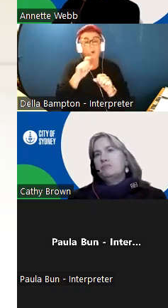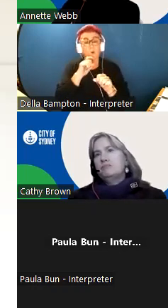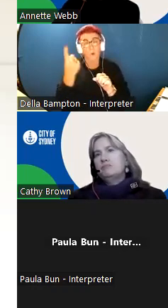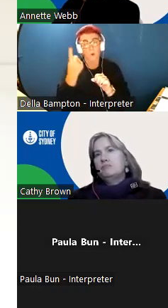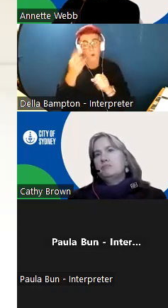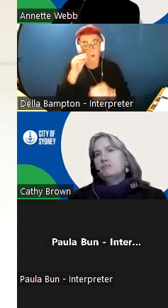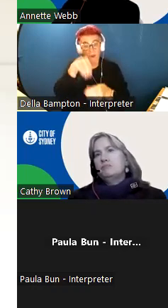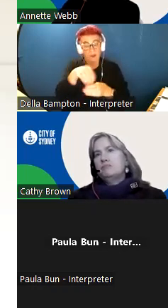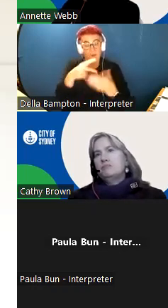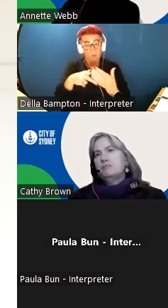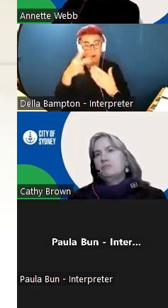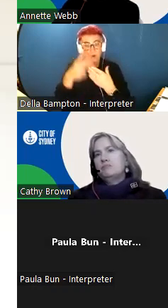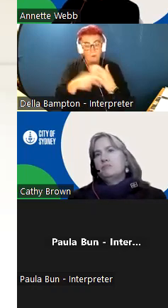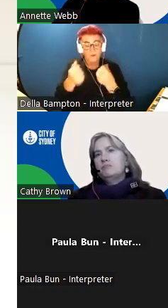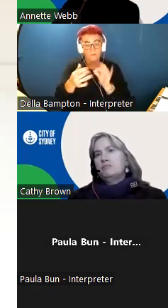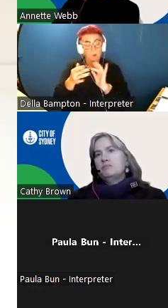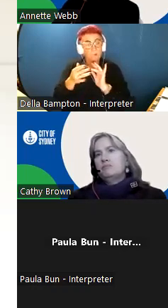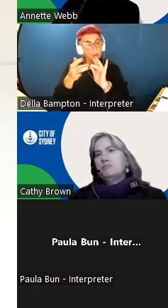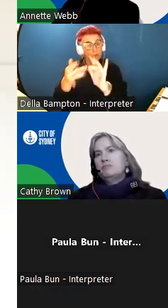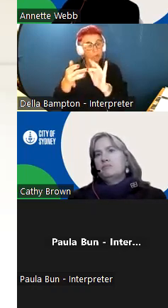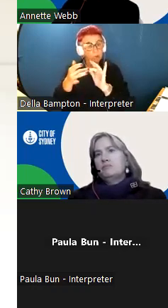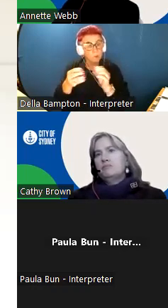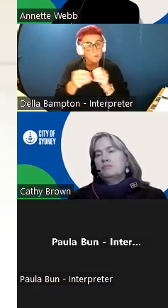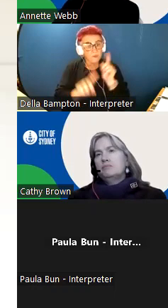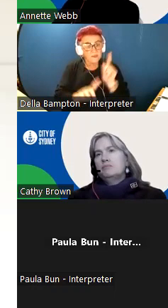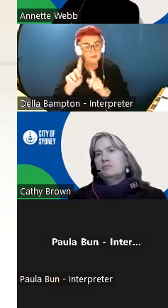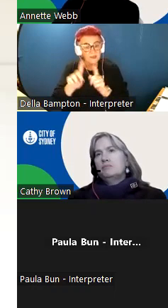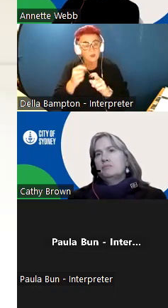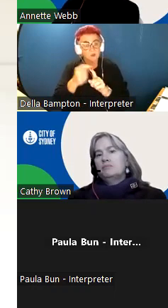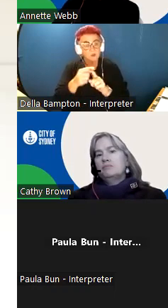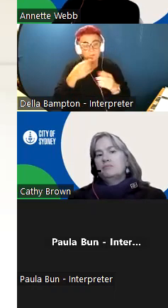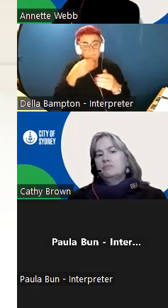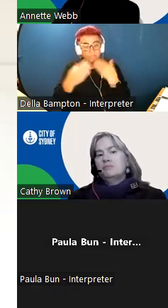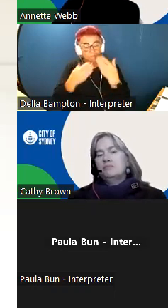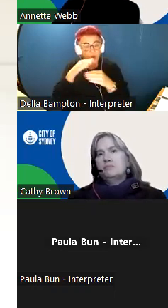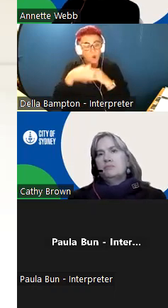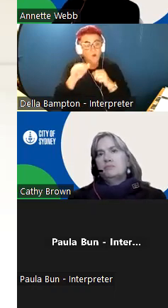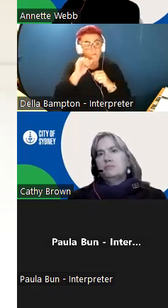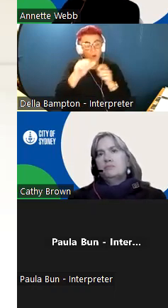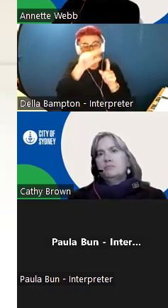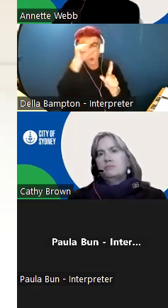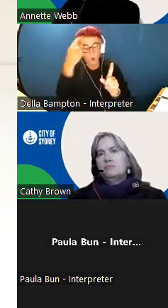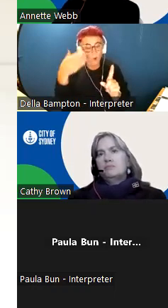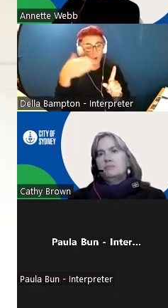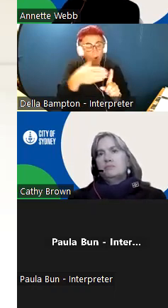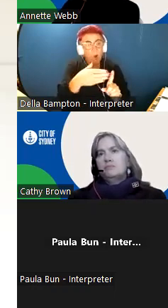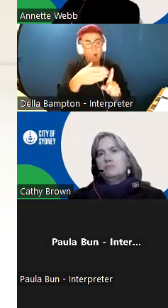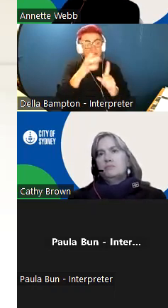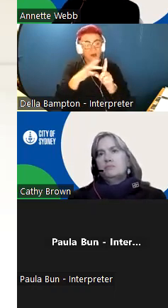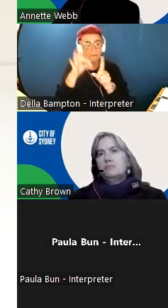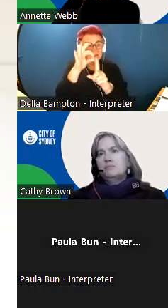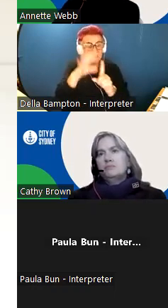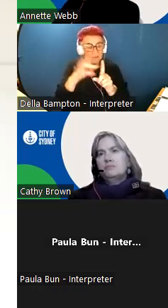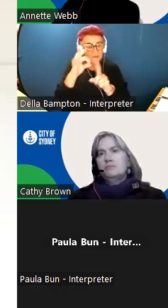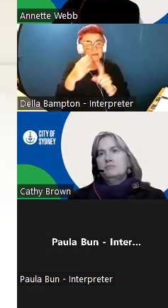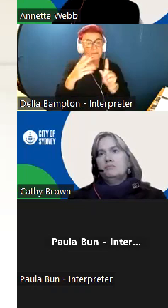communicating with the city and keeping in touch with us about your progress and the goals of your practice, Other opportunities include participating in